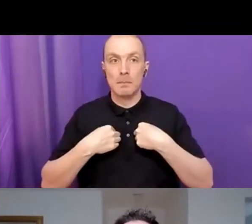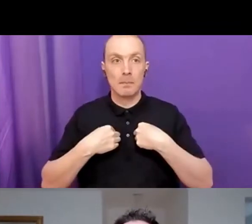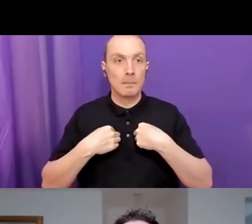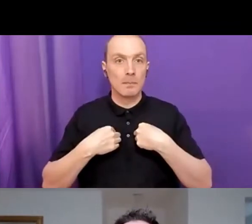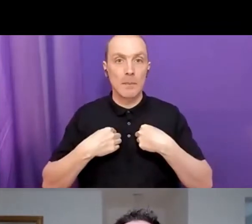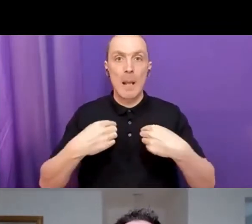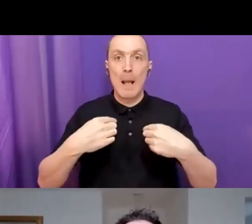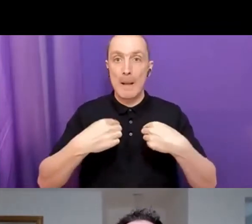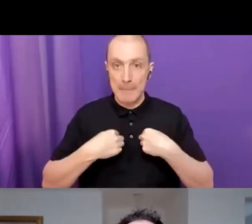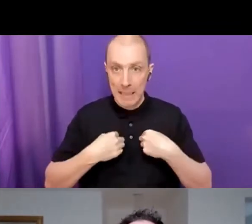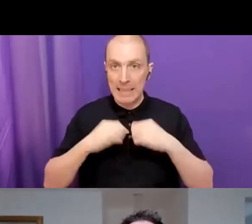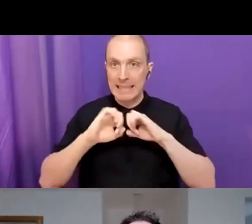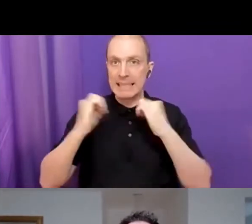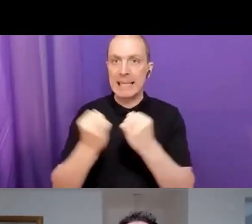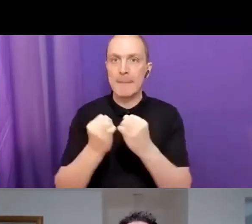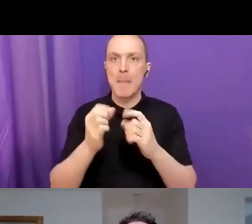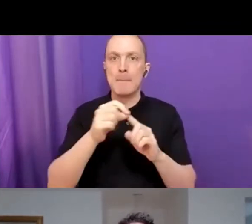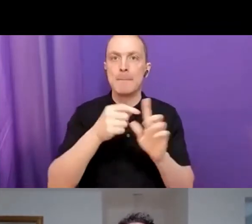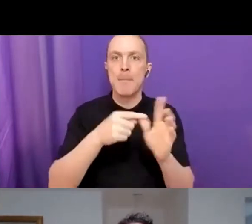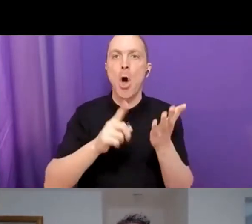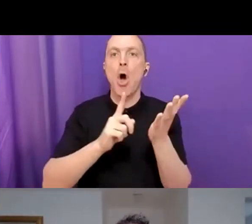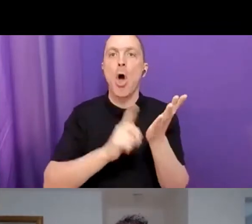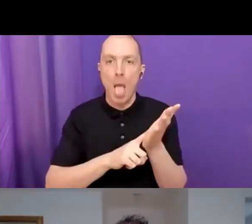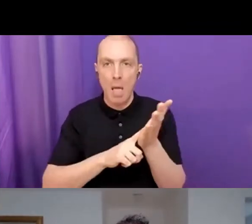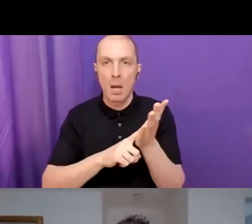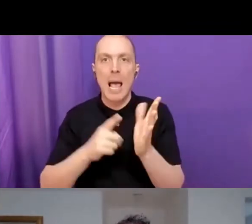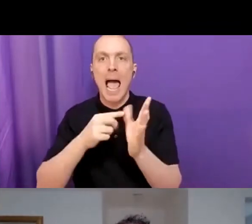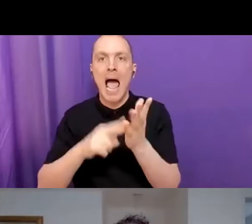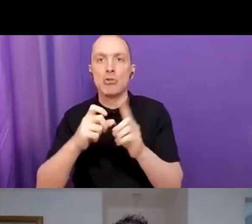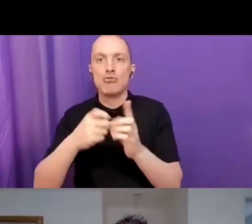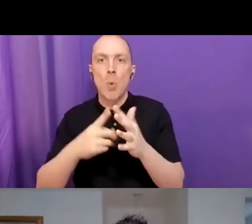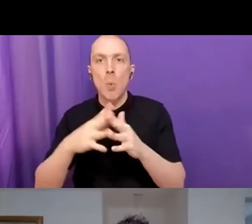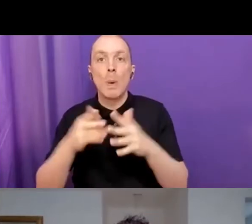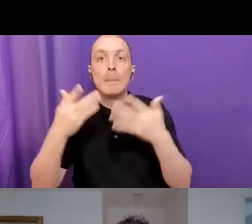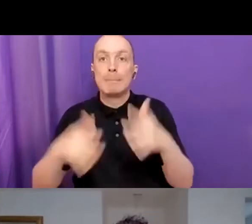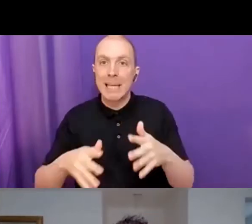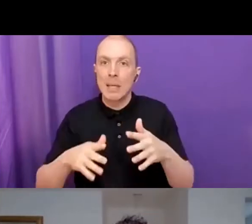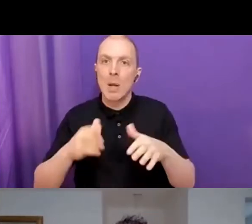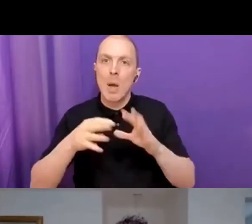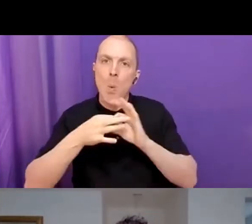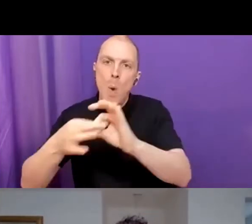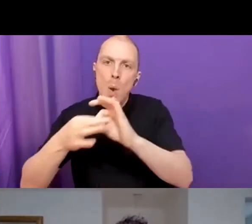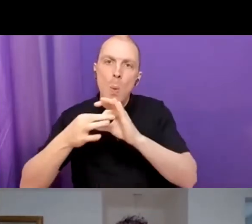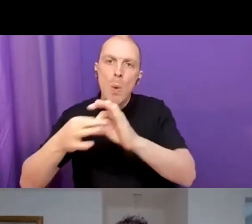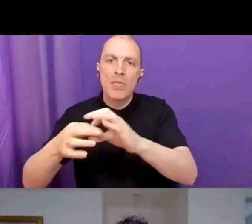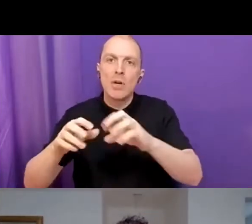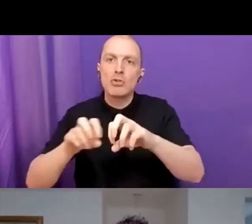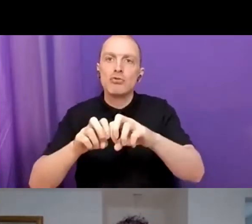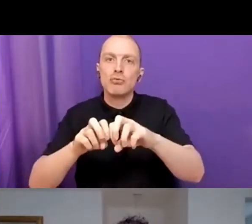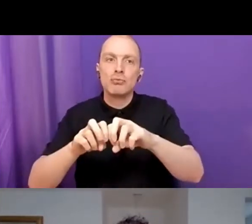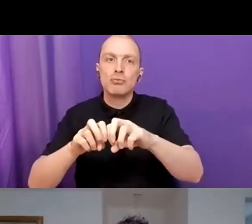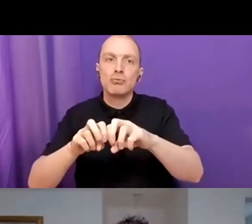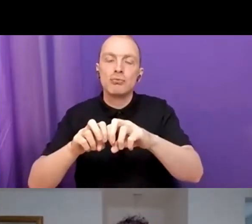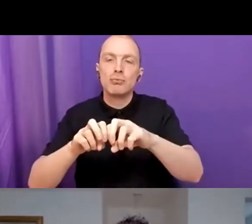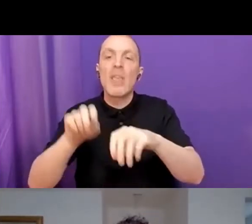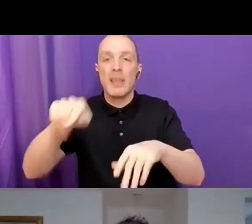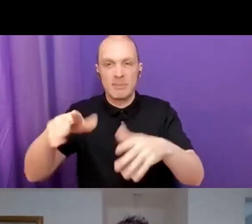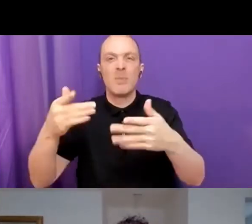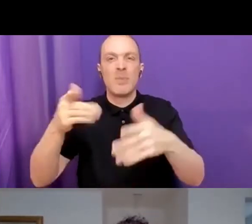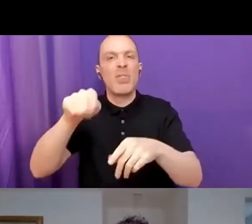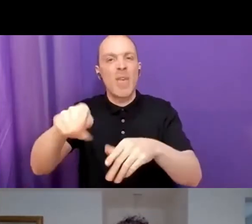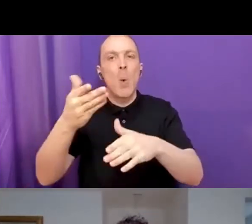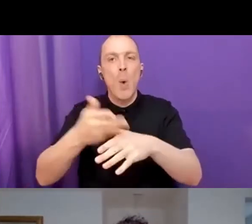my team, Paul and Andrew, have been working with Transport Scotland, at Transport Scotland, have been working